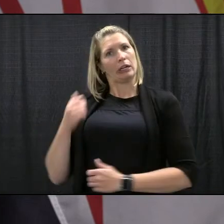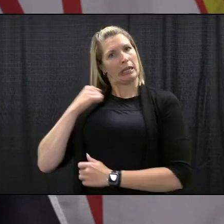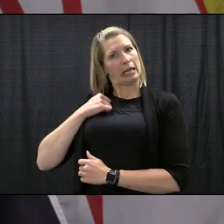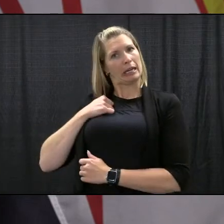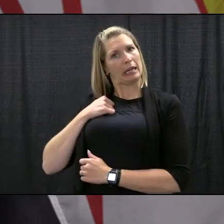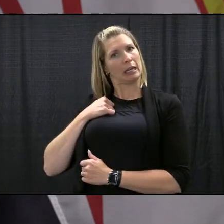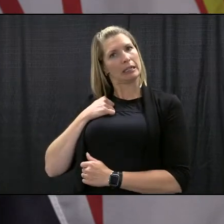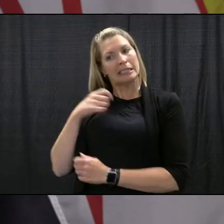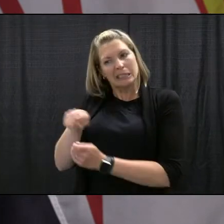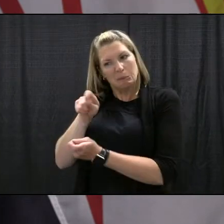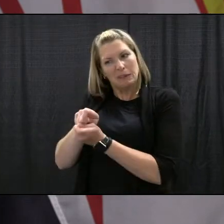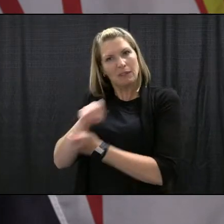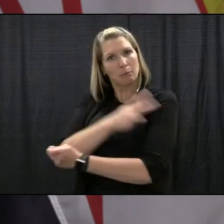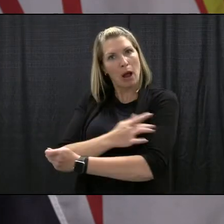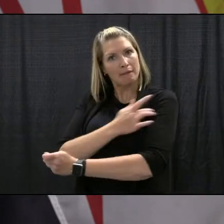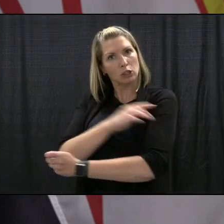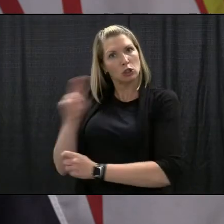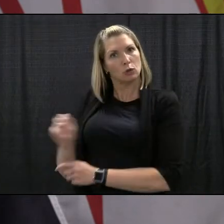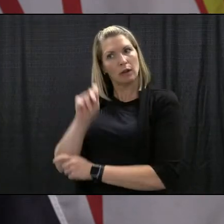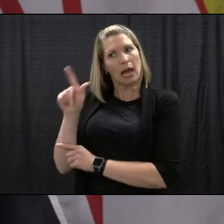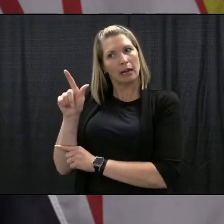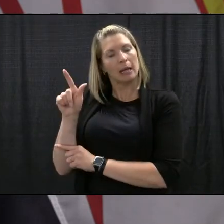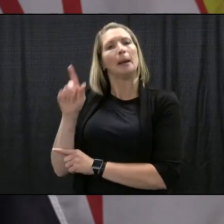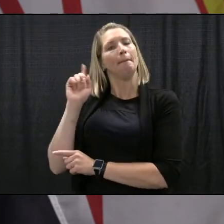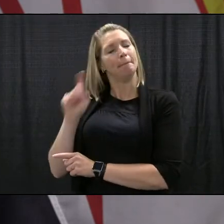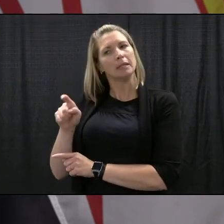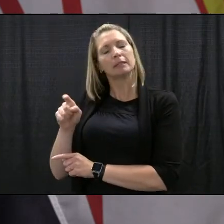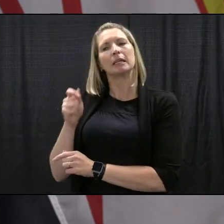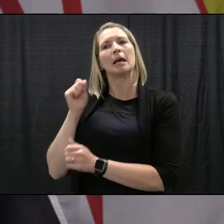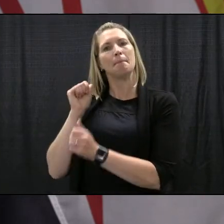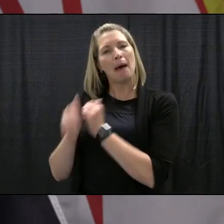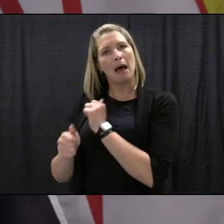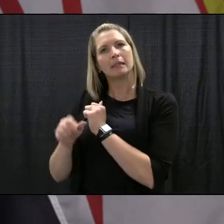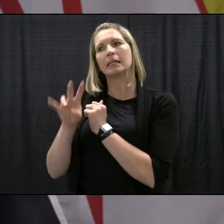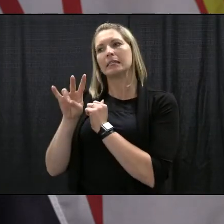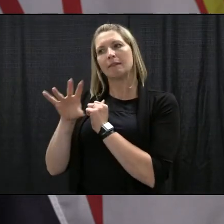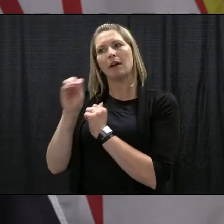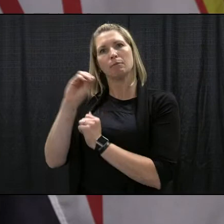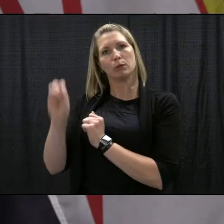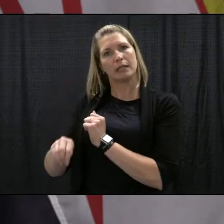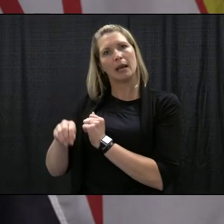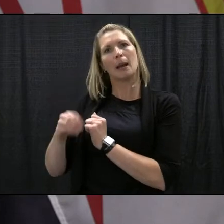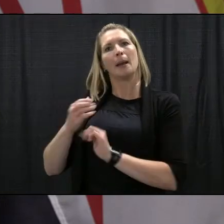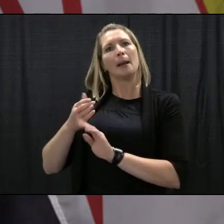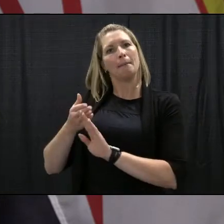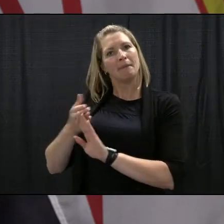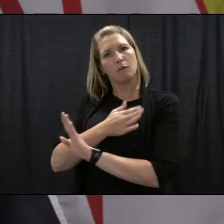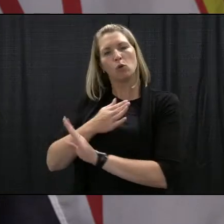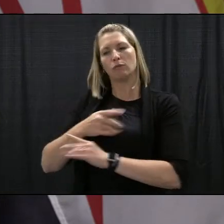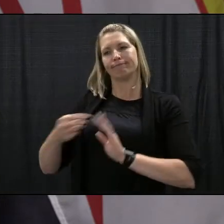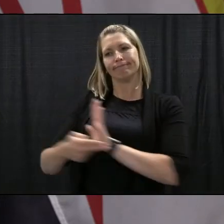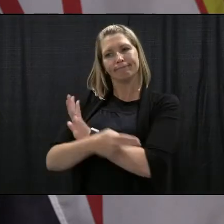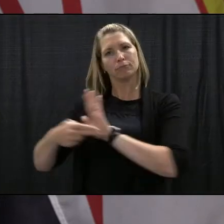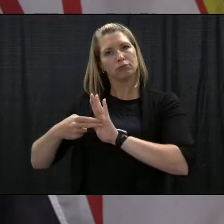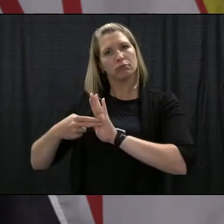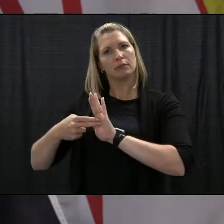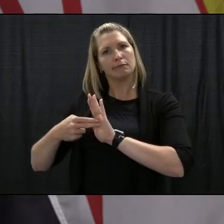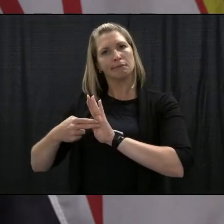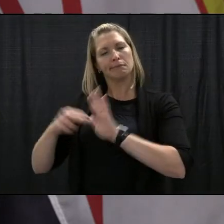vaccinated to provide us all with effective protection and allow for the return to the new normal in our province and